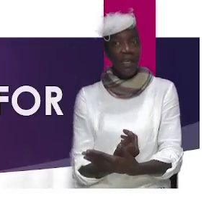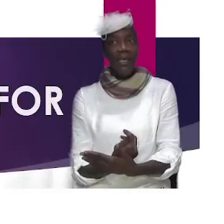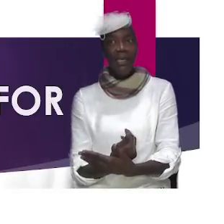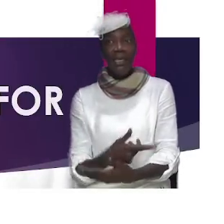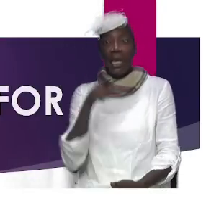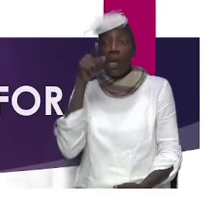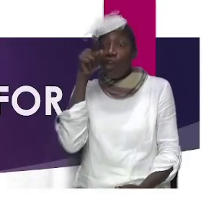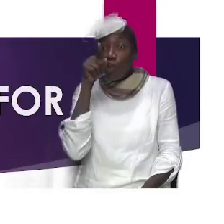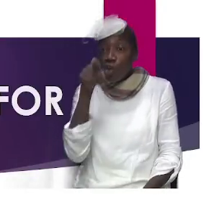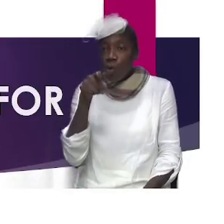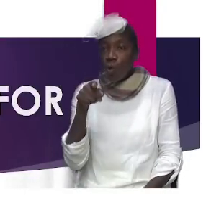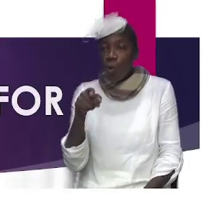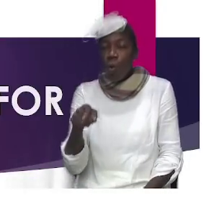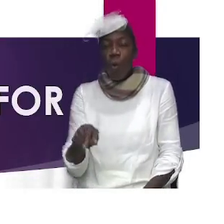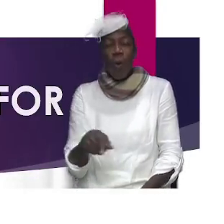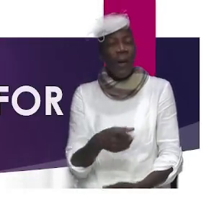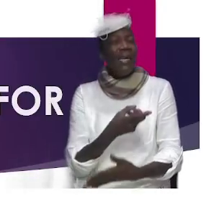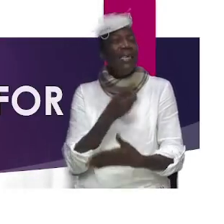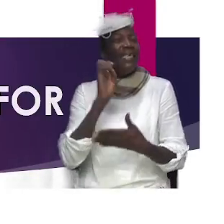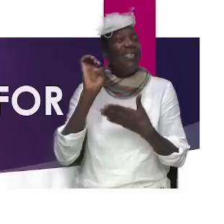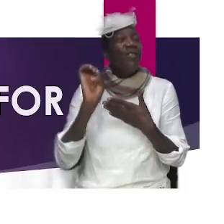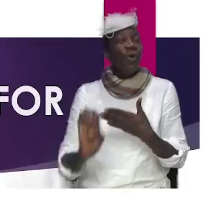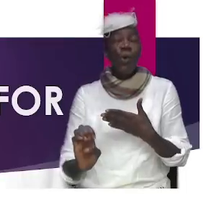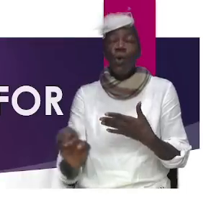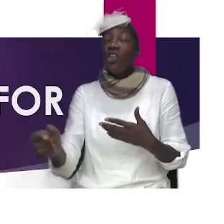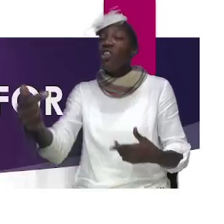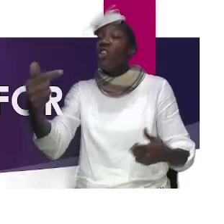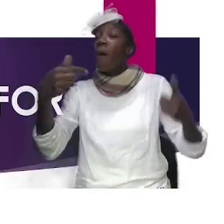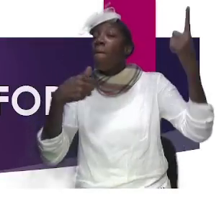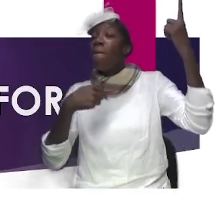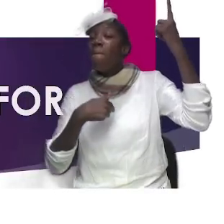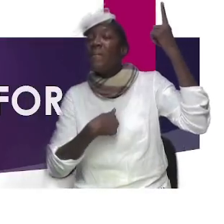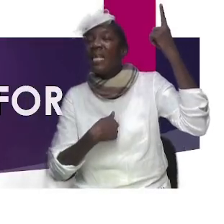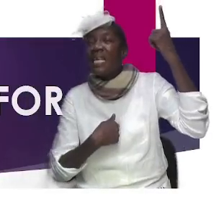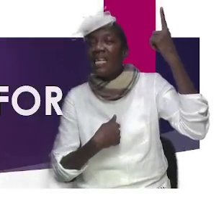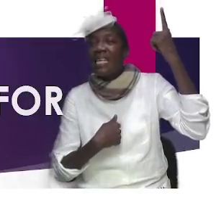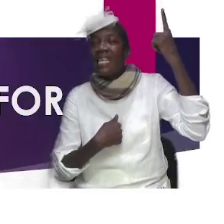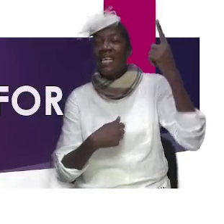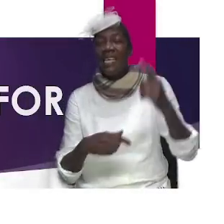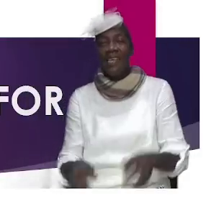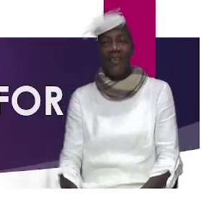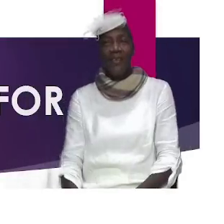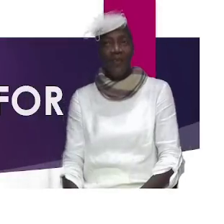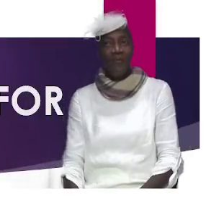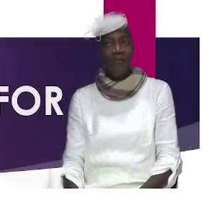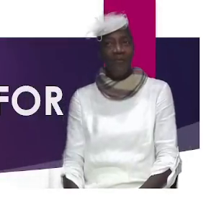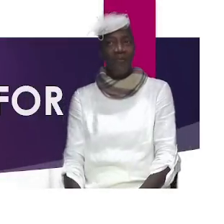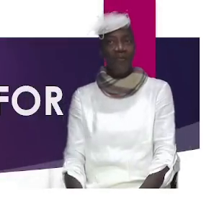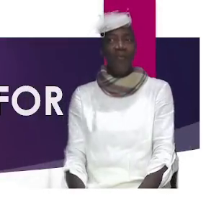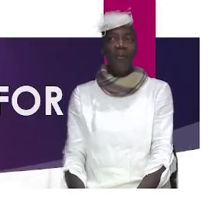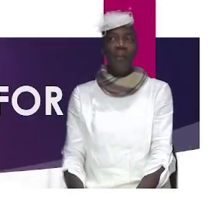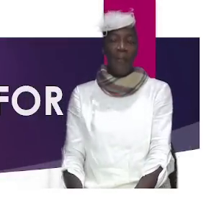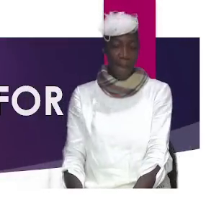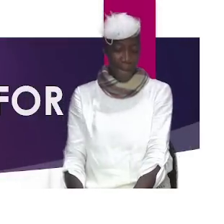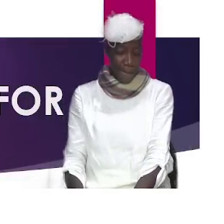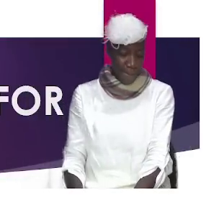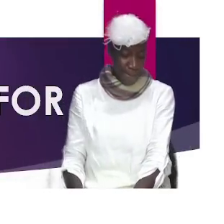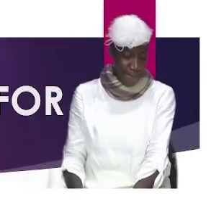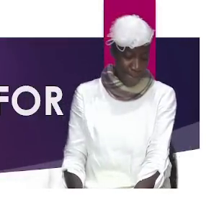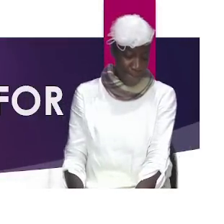you have done it unto me. Brethren, beloved.